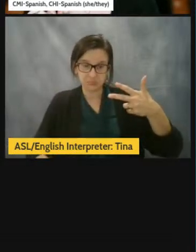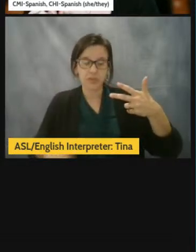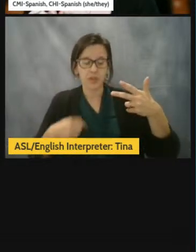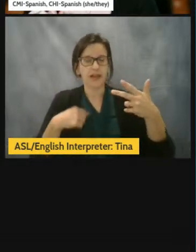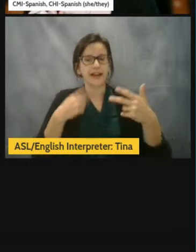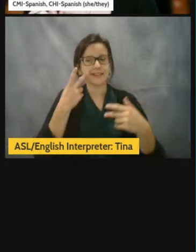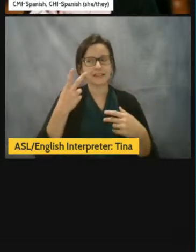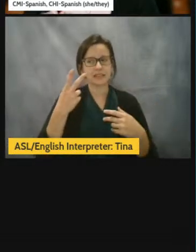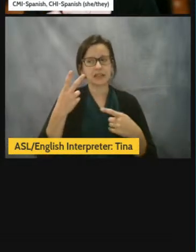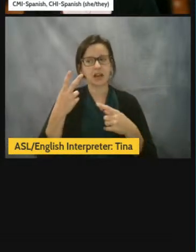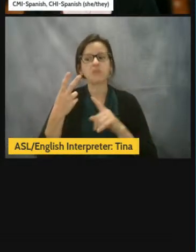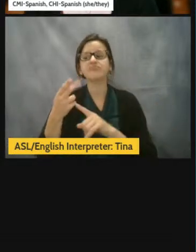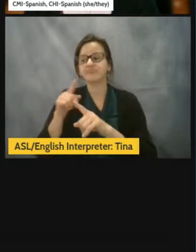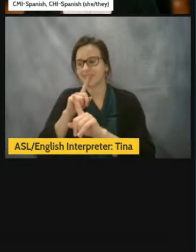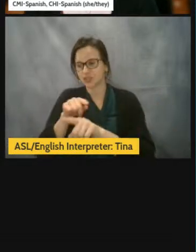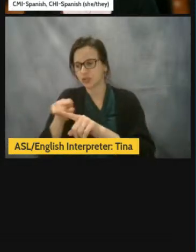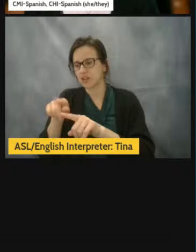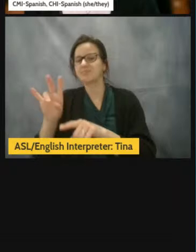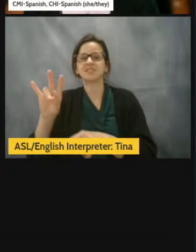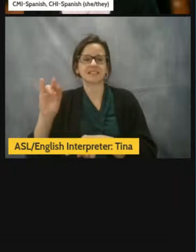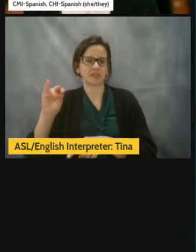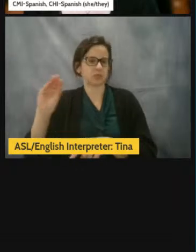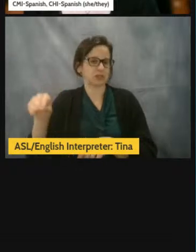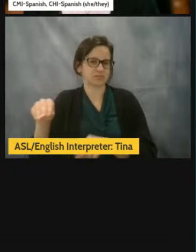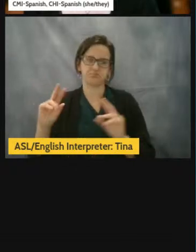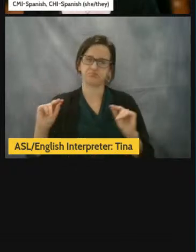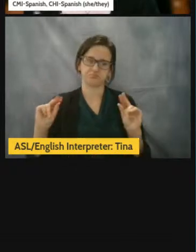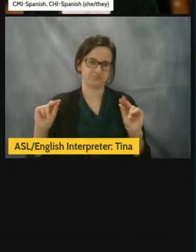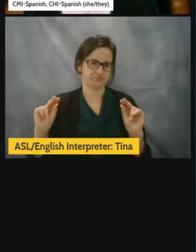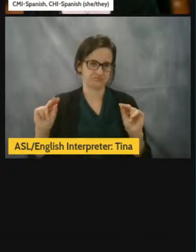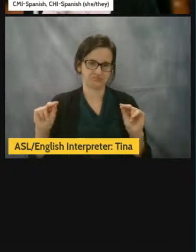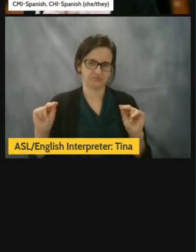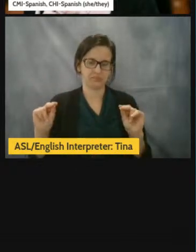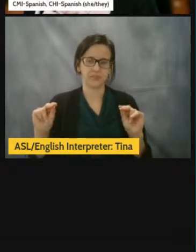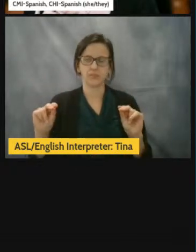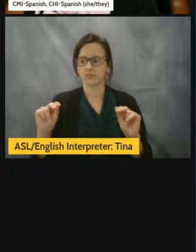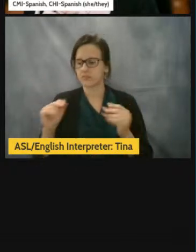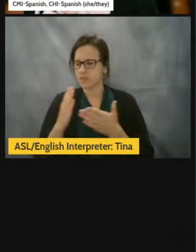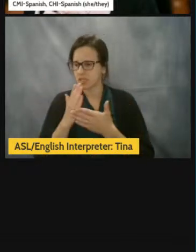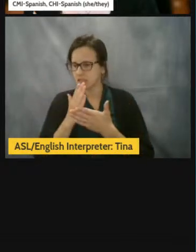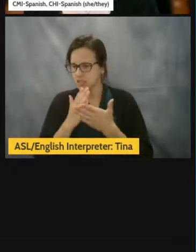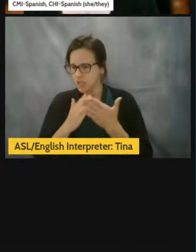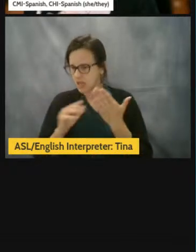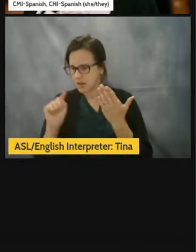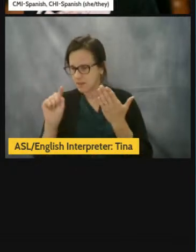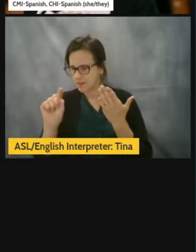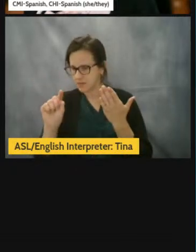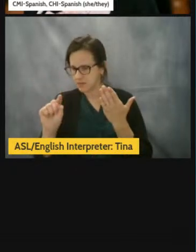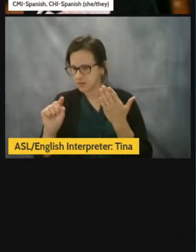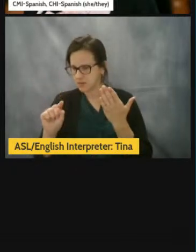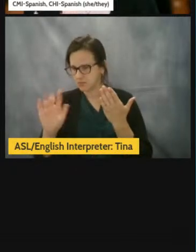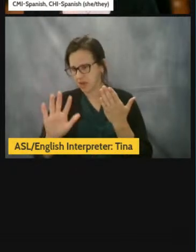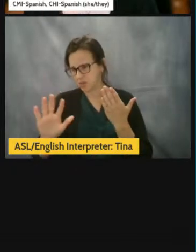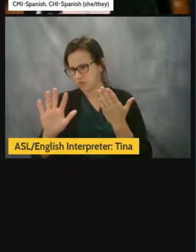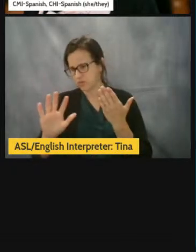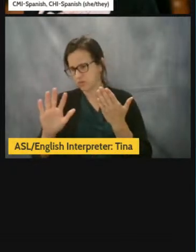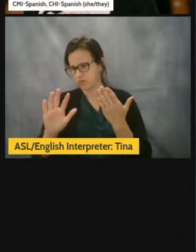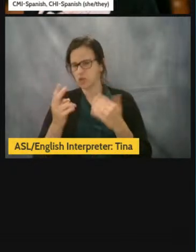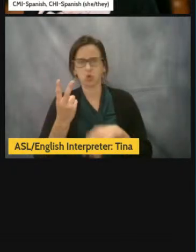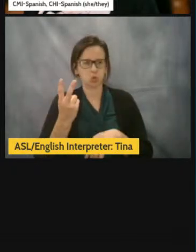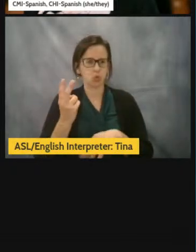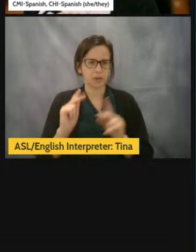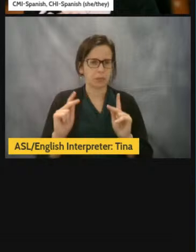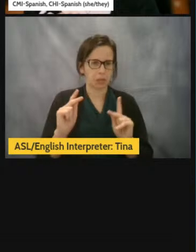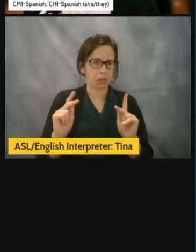About 70% of us said no. Some of us have said, about 2 of